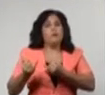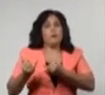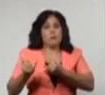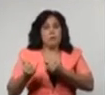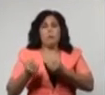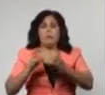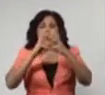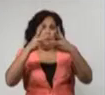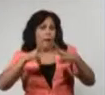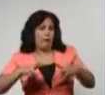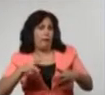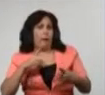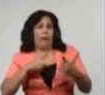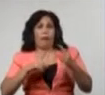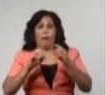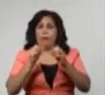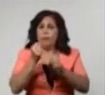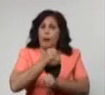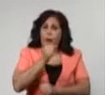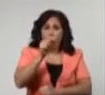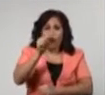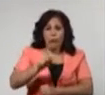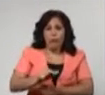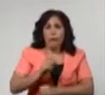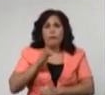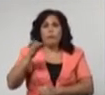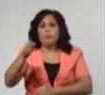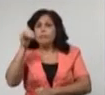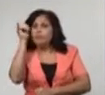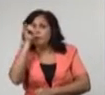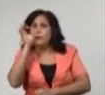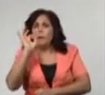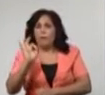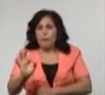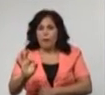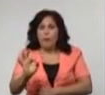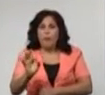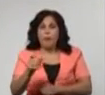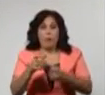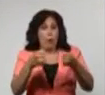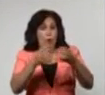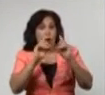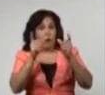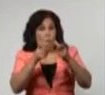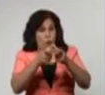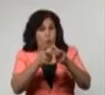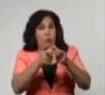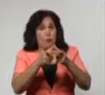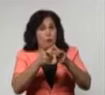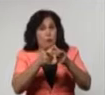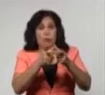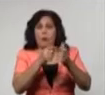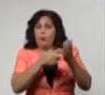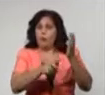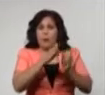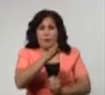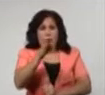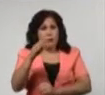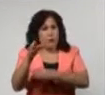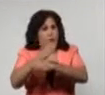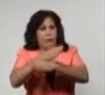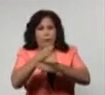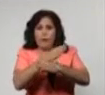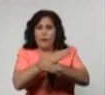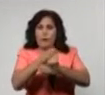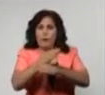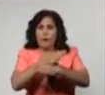We've been following closely the reports in the Cuban media on the daily meetings of the National Group on